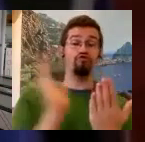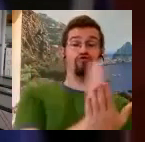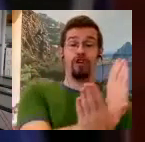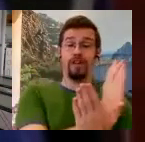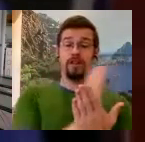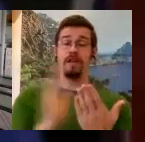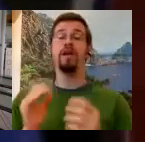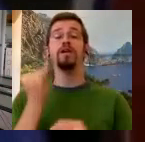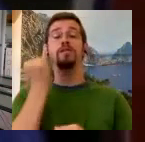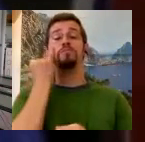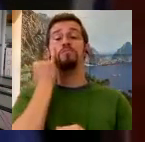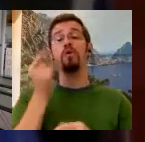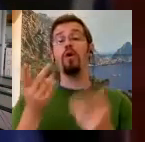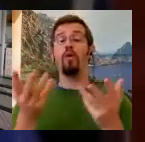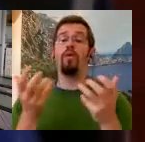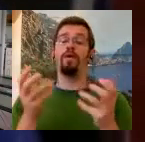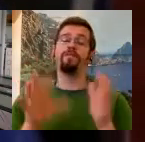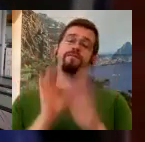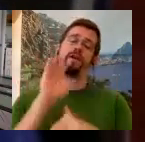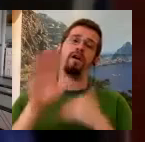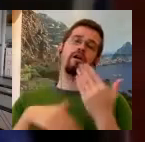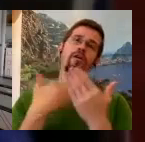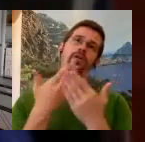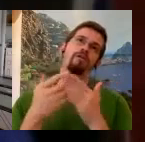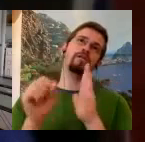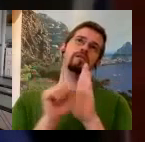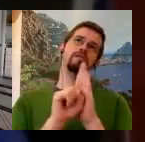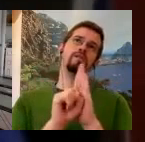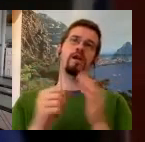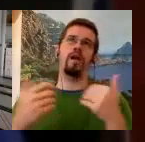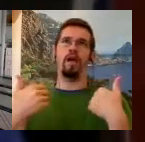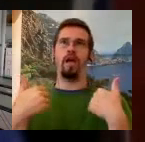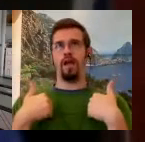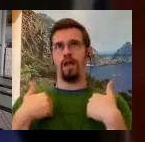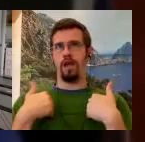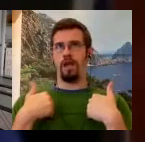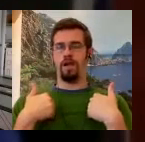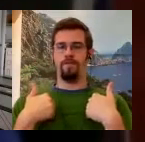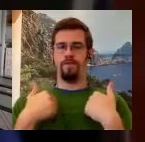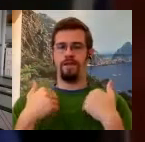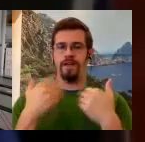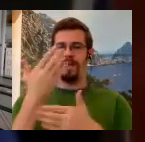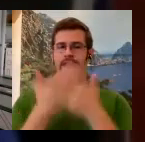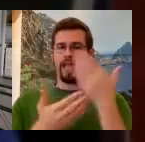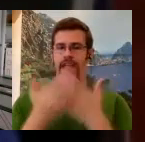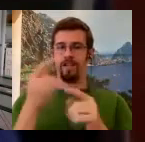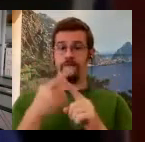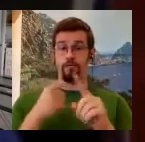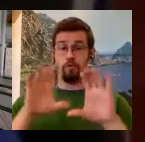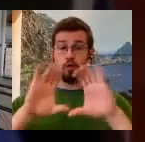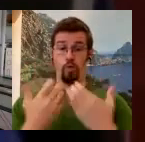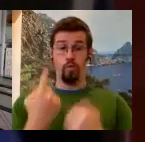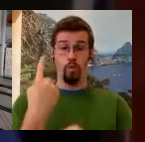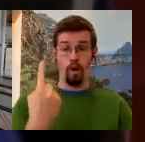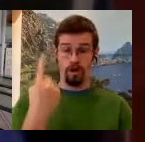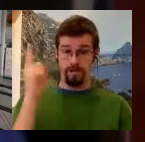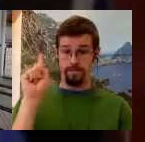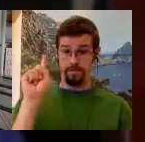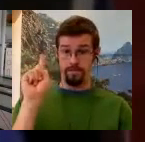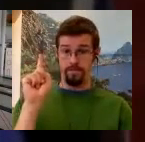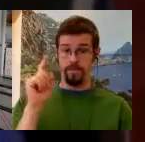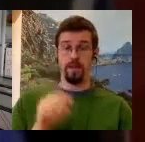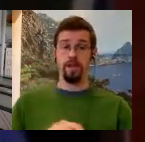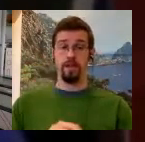want to find all signs that have hands from the index group 1 and maybe the